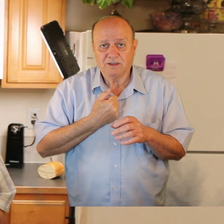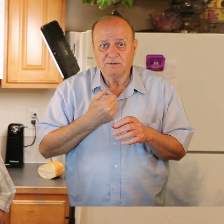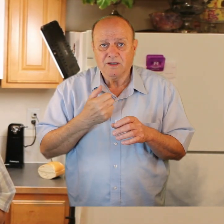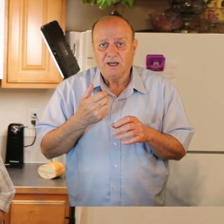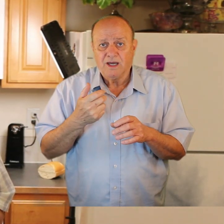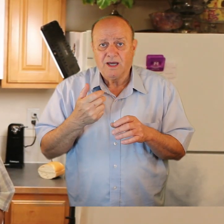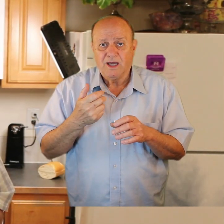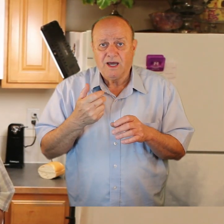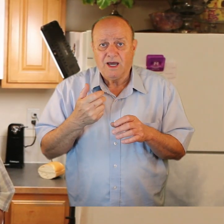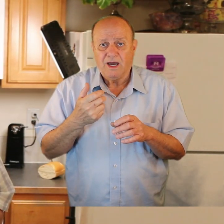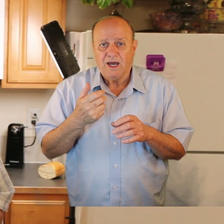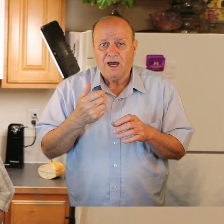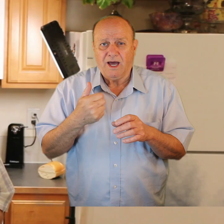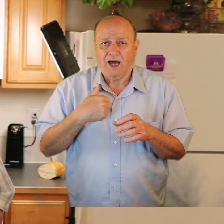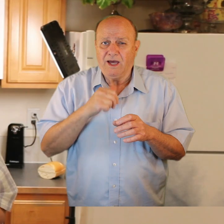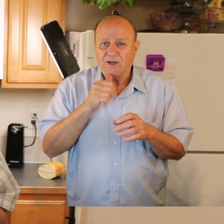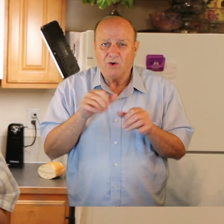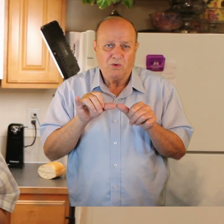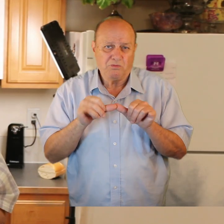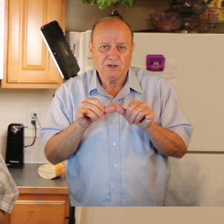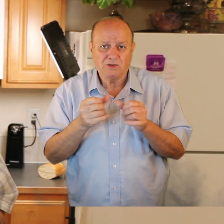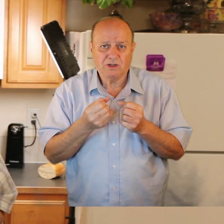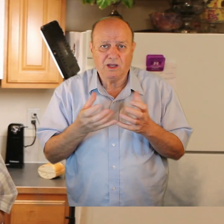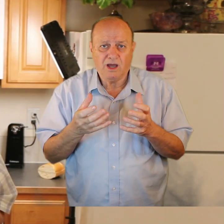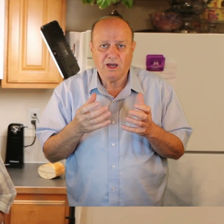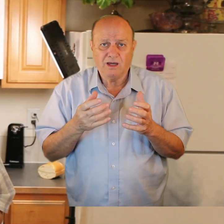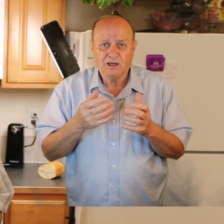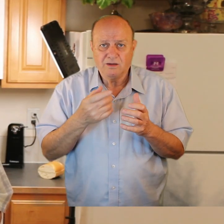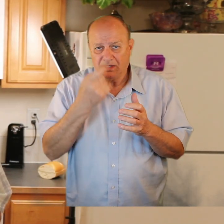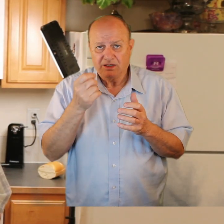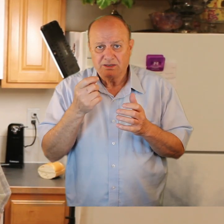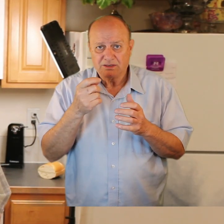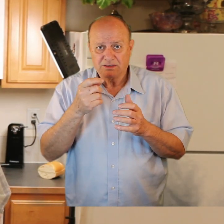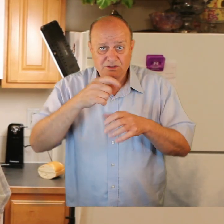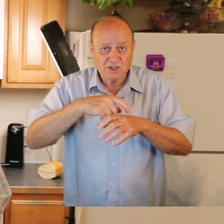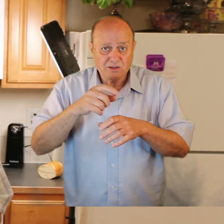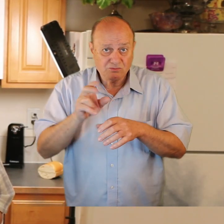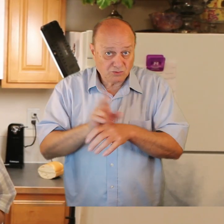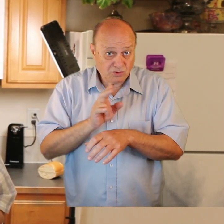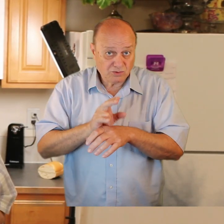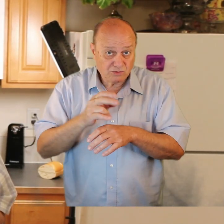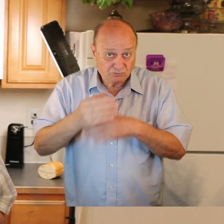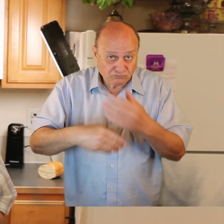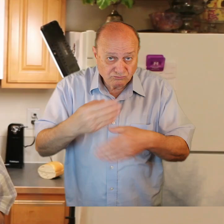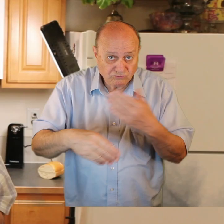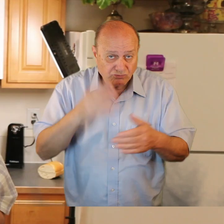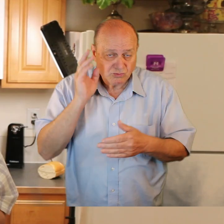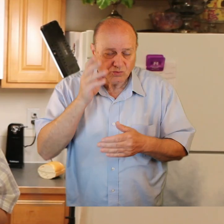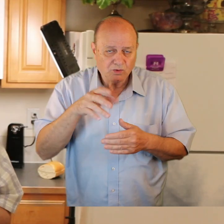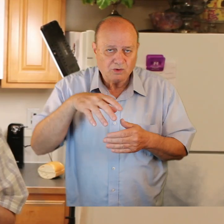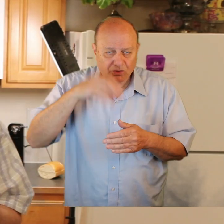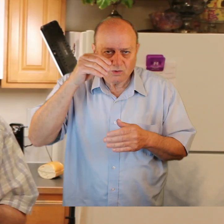I'm not real big on the measurement of the blends. In time you will learn more, but I'm trying to give you a basis to start